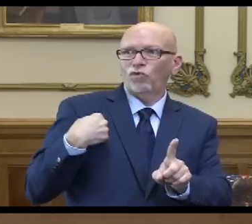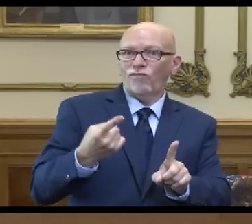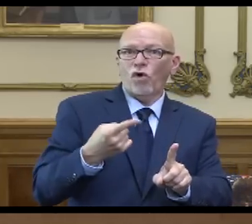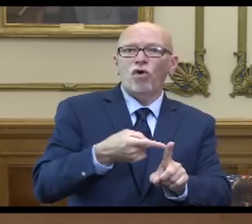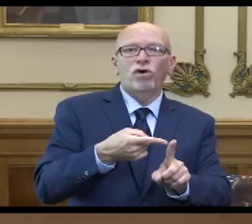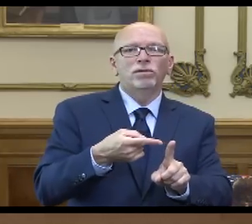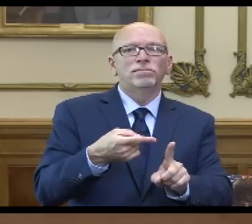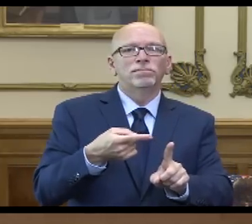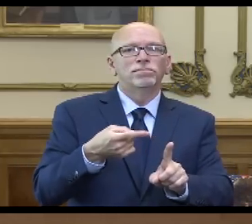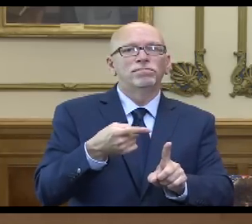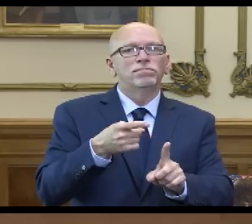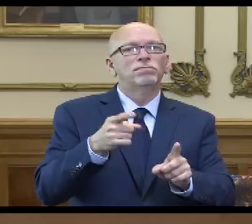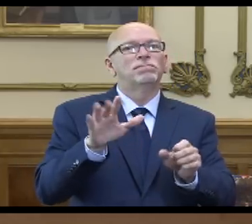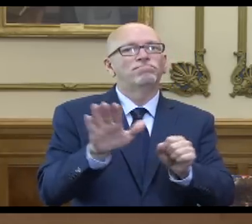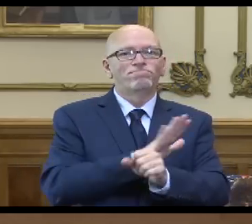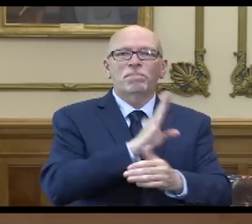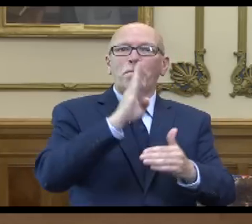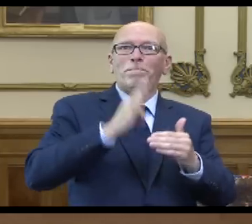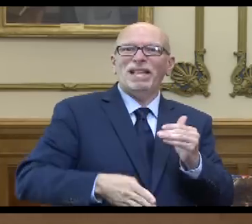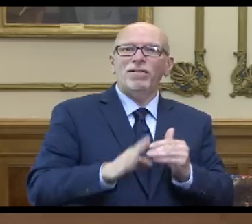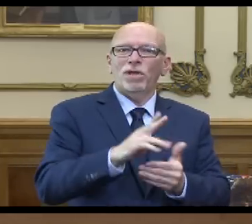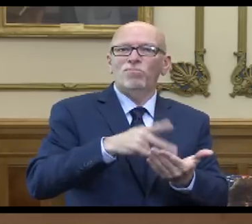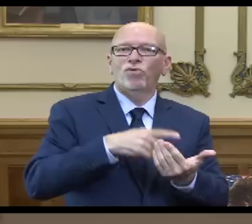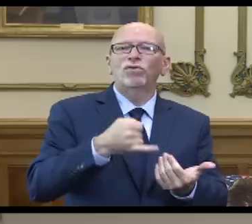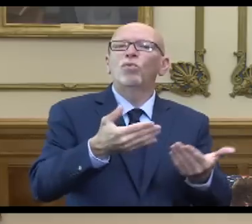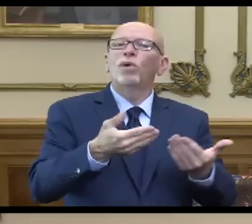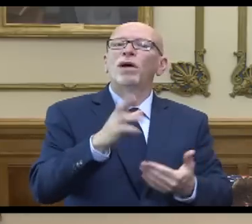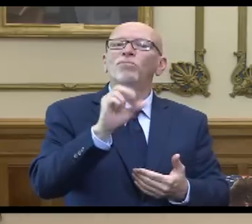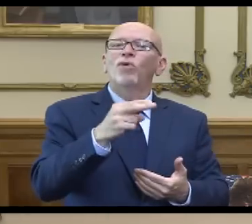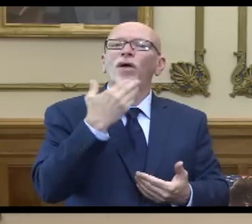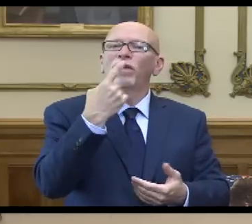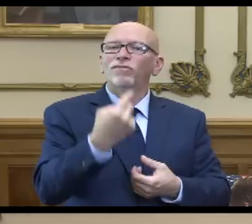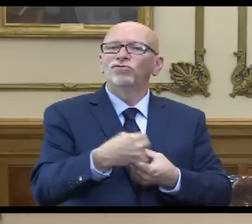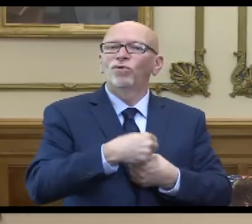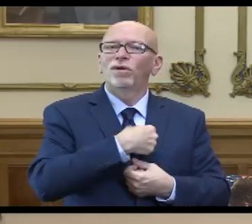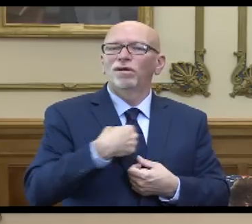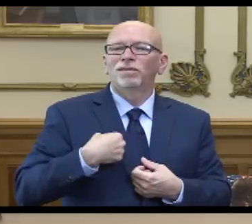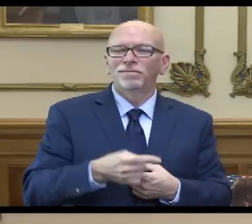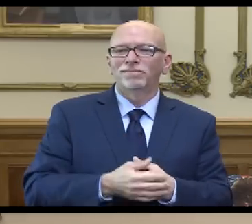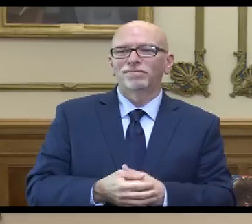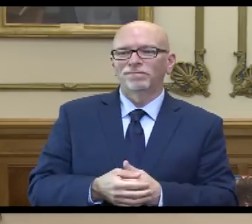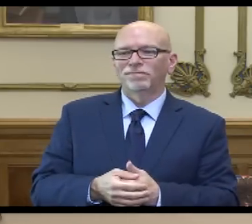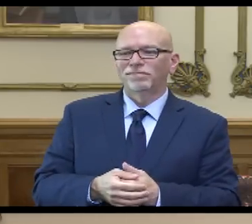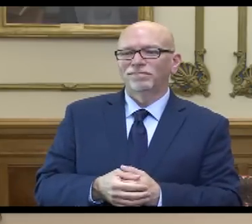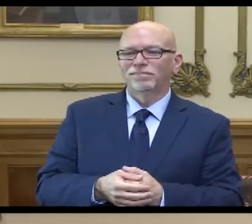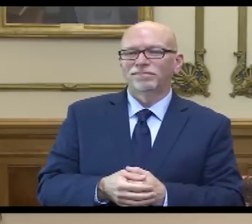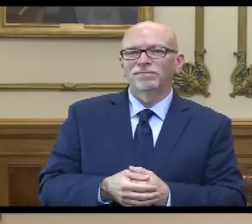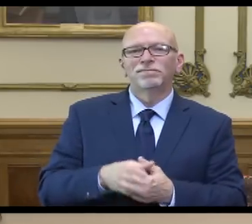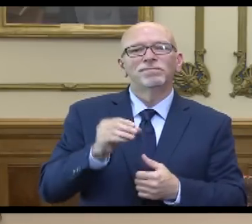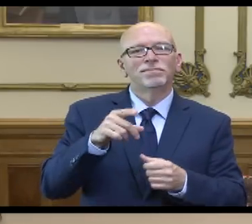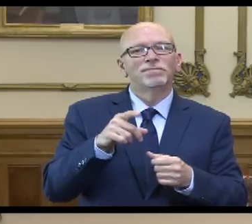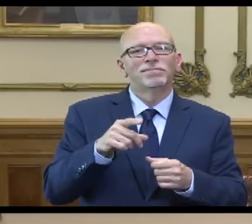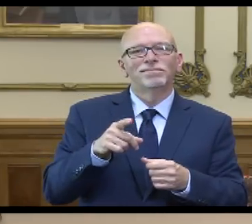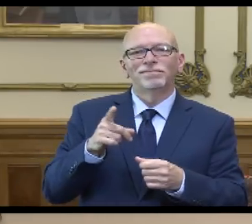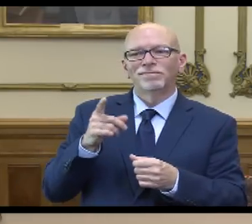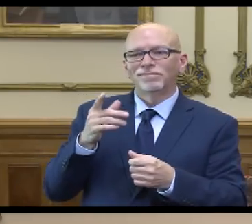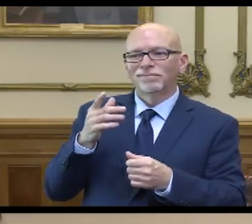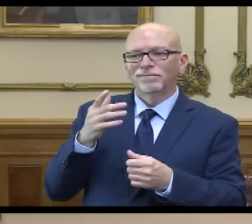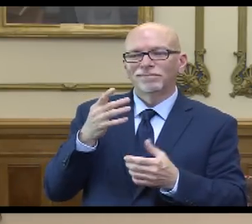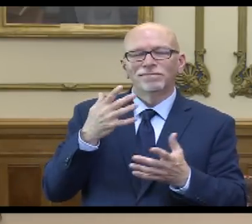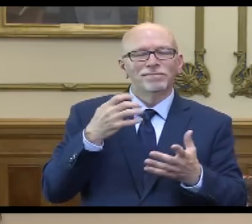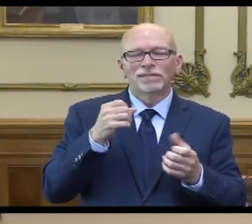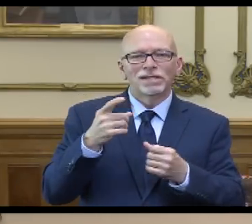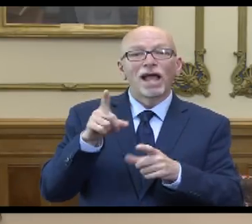has been completed their project. So welcome, Ron. Thank you for being with us. And as a rural